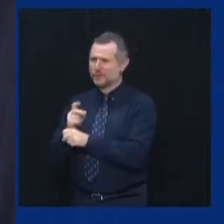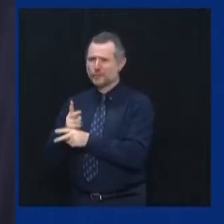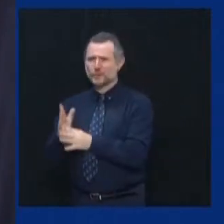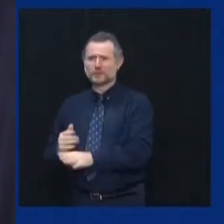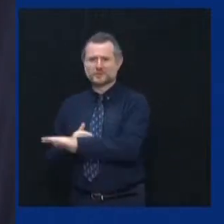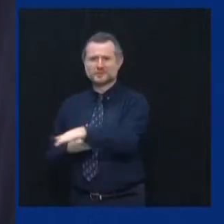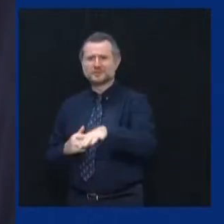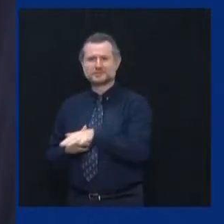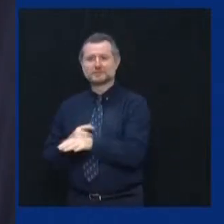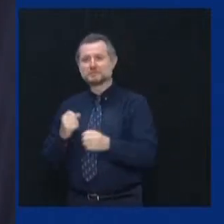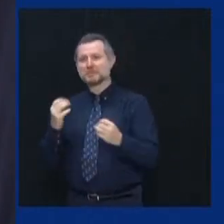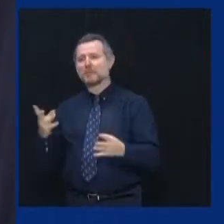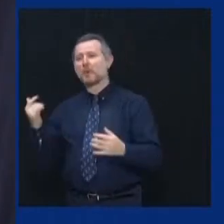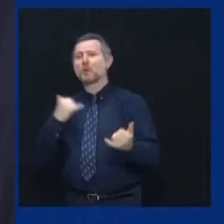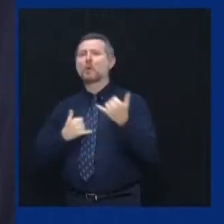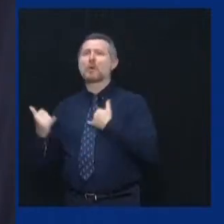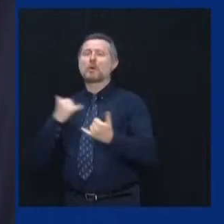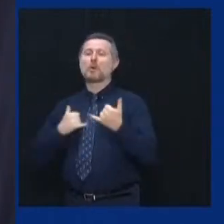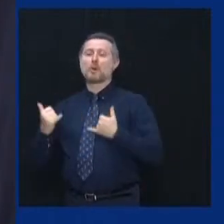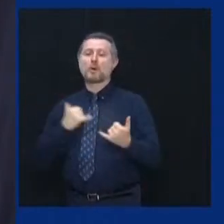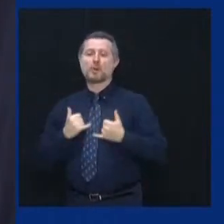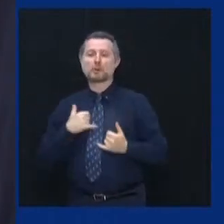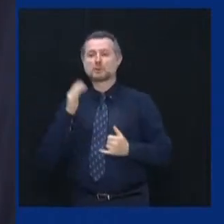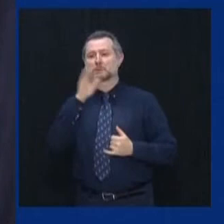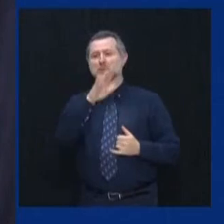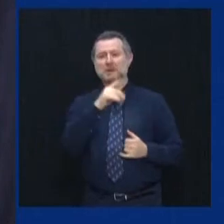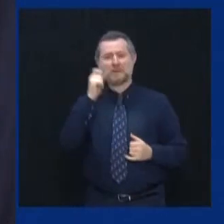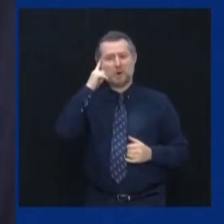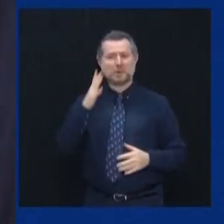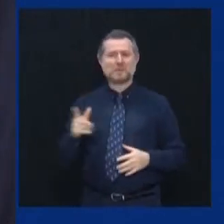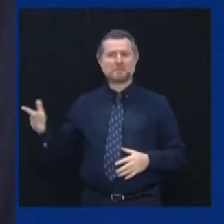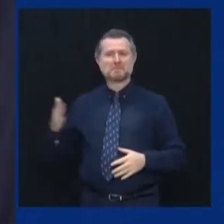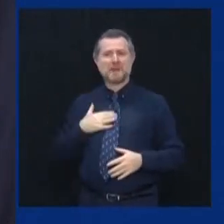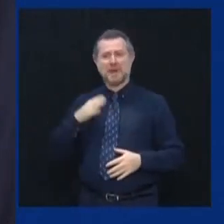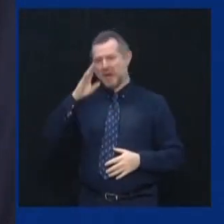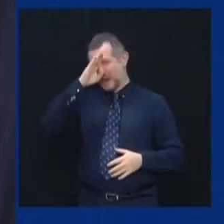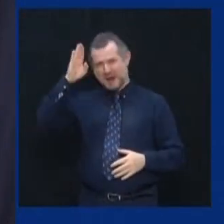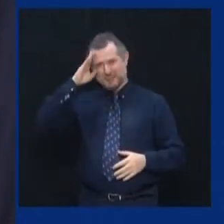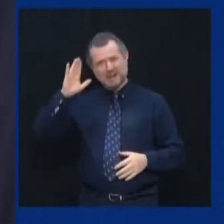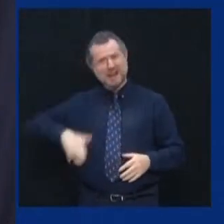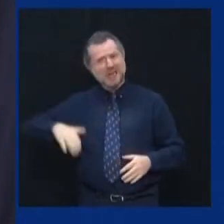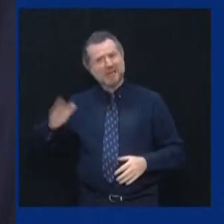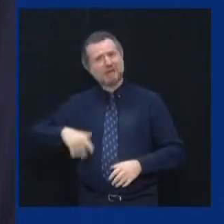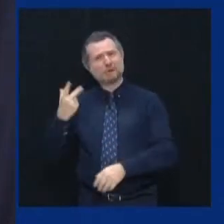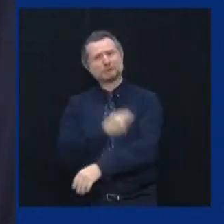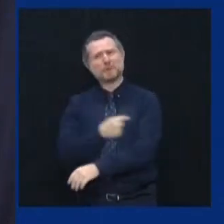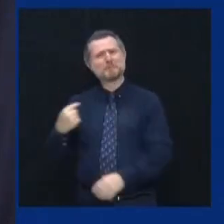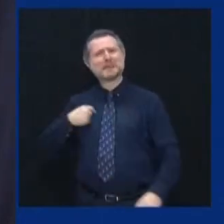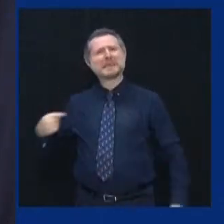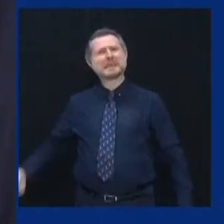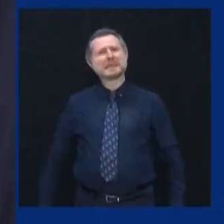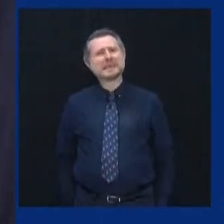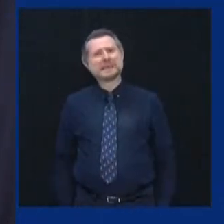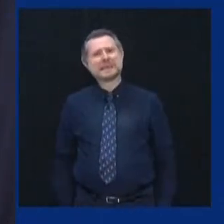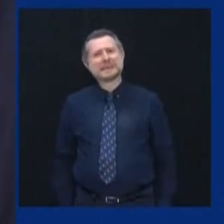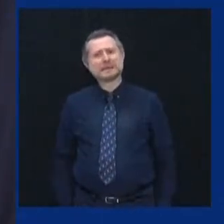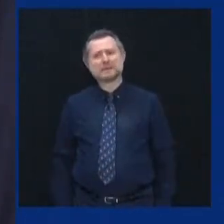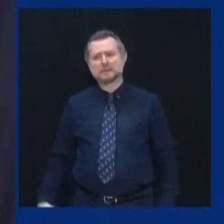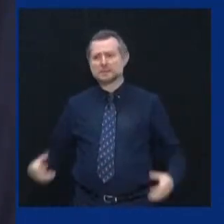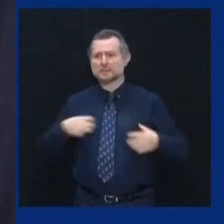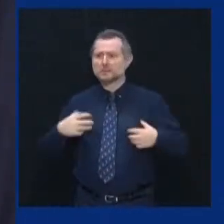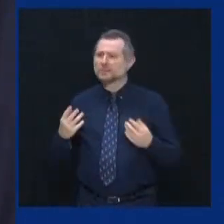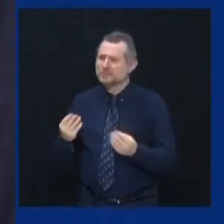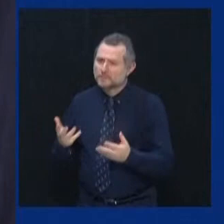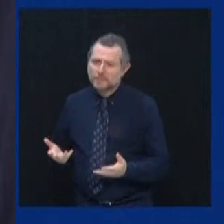calls from healthcare workers saying their hospital hasn't made the vaccine available. So I'm asking